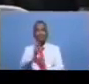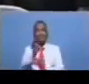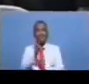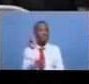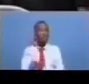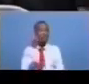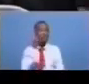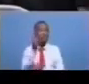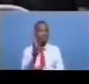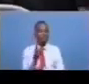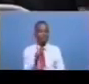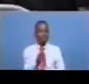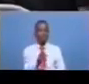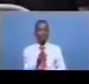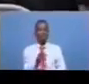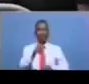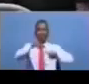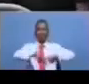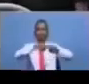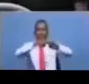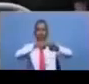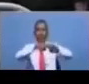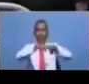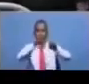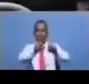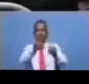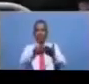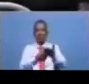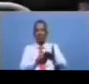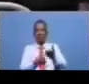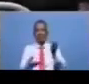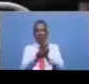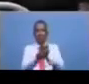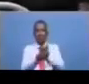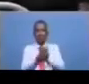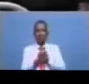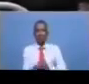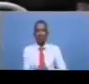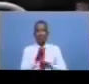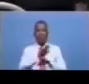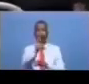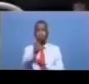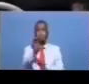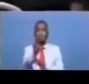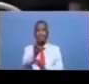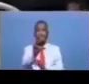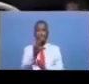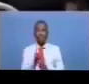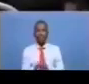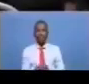Monday, and there is a stay of proceedings attached to that as well. So that will be heard on Monday. And so we